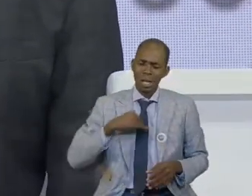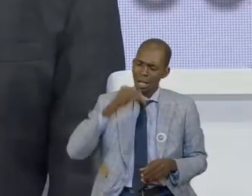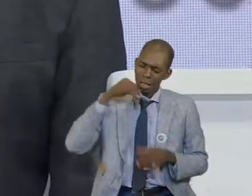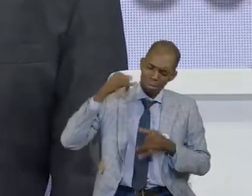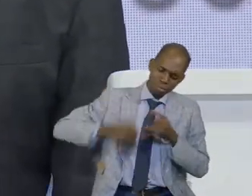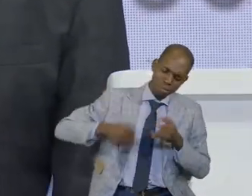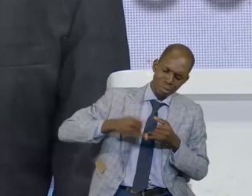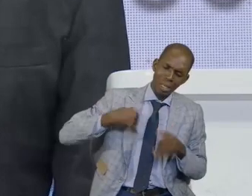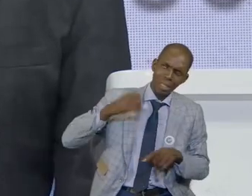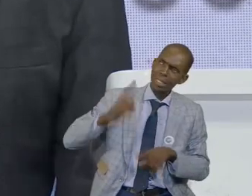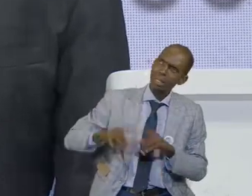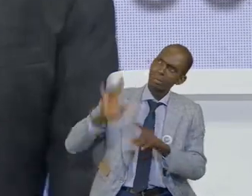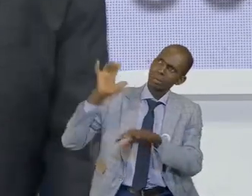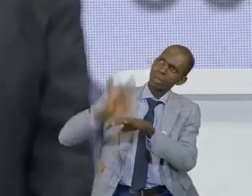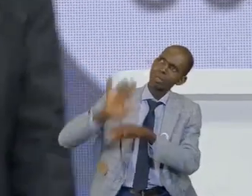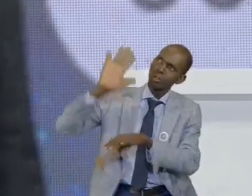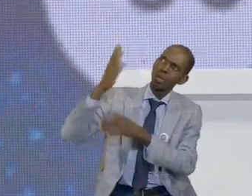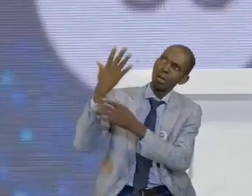hand."